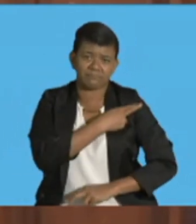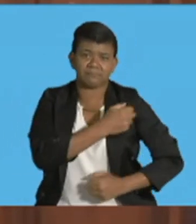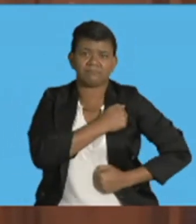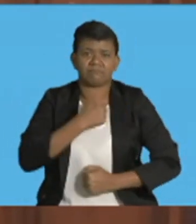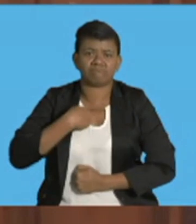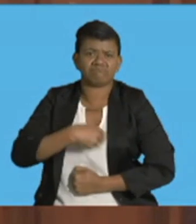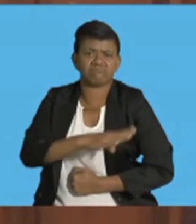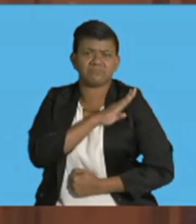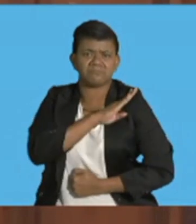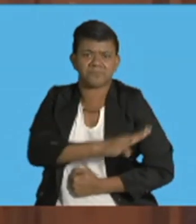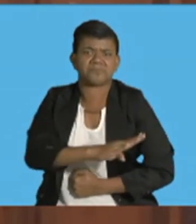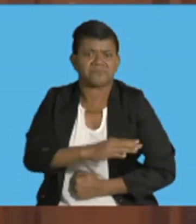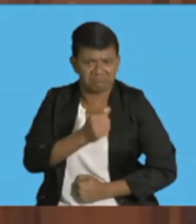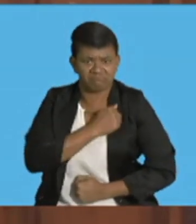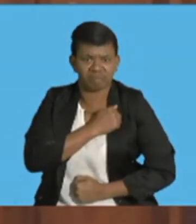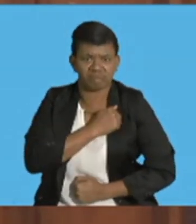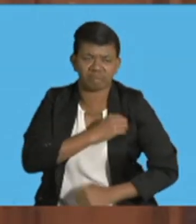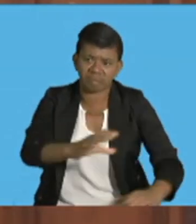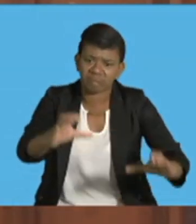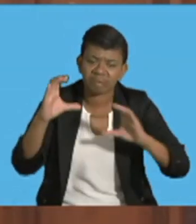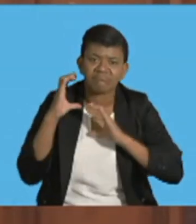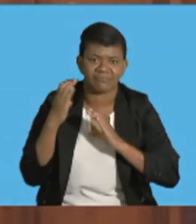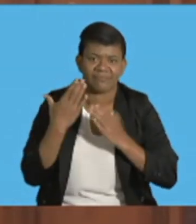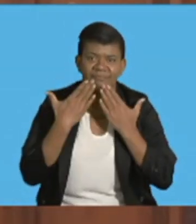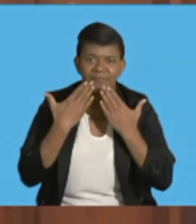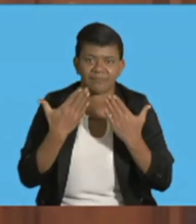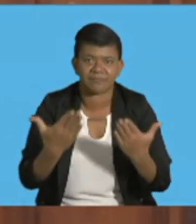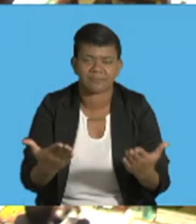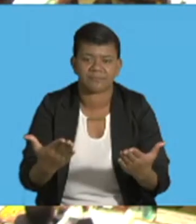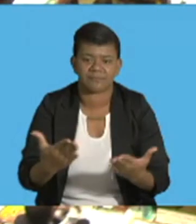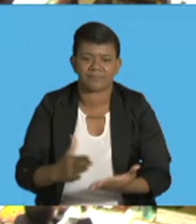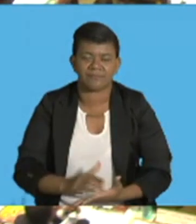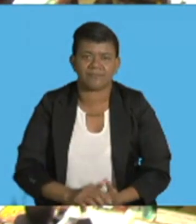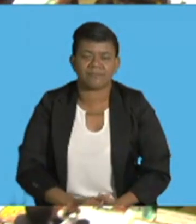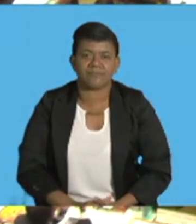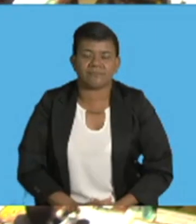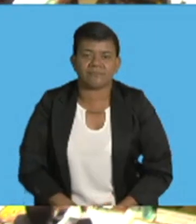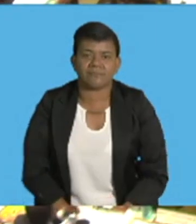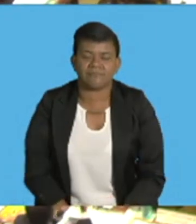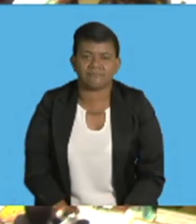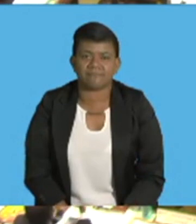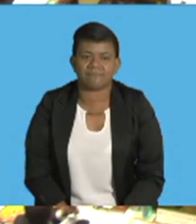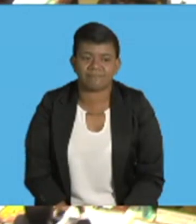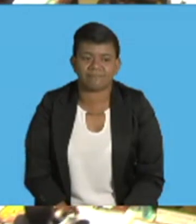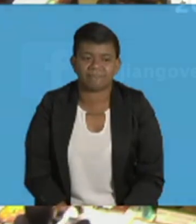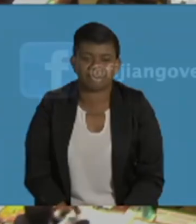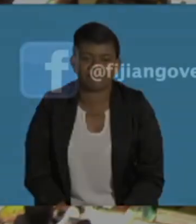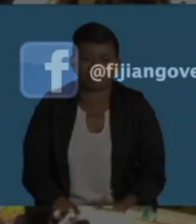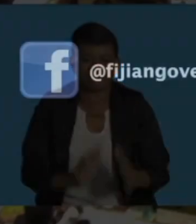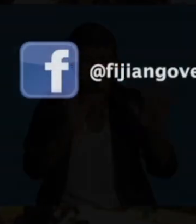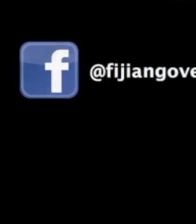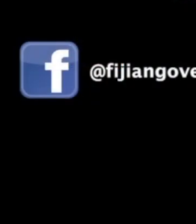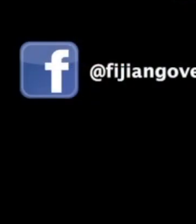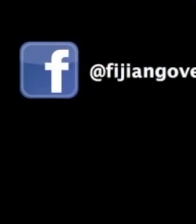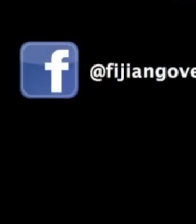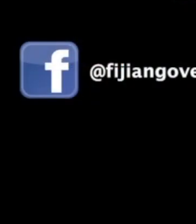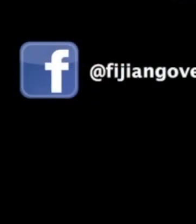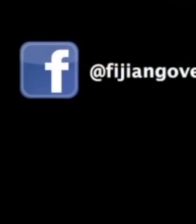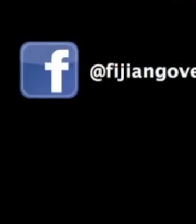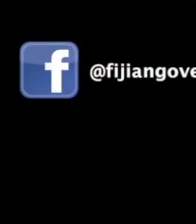release by the United Nations just last week of authoritative scientific findings indicating that, and I